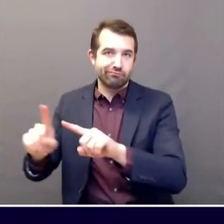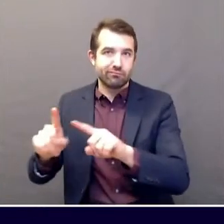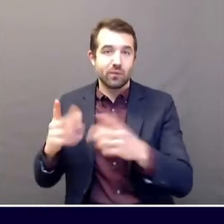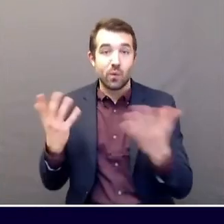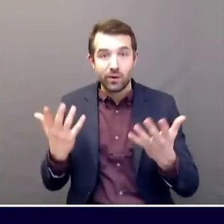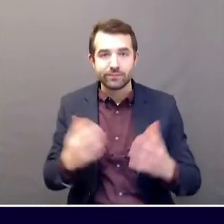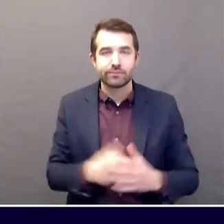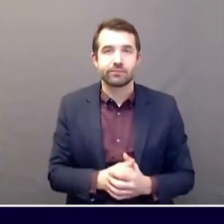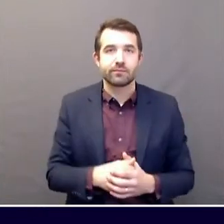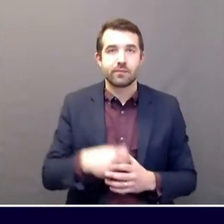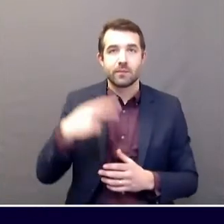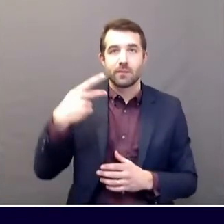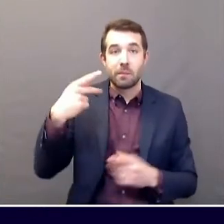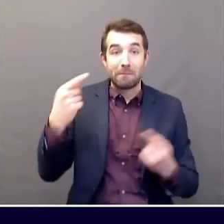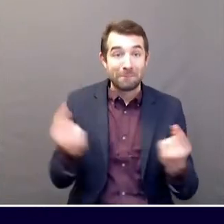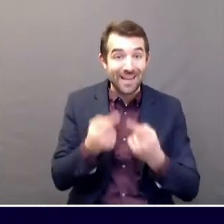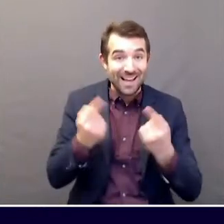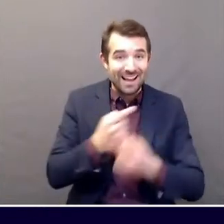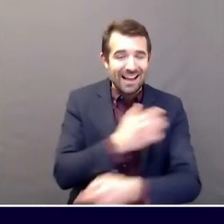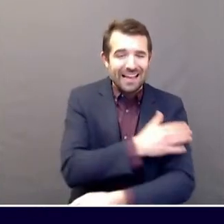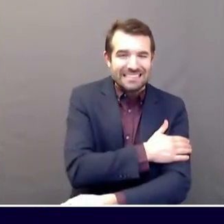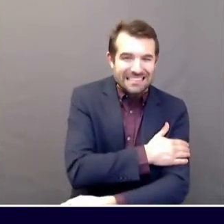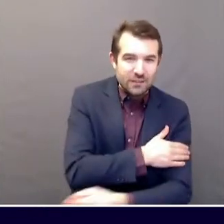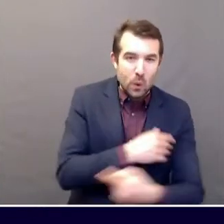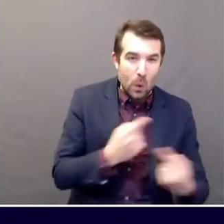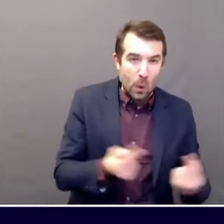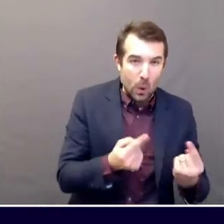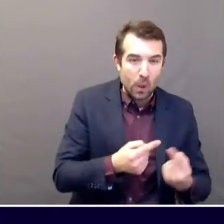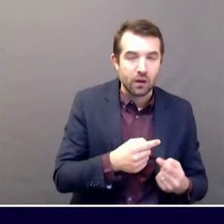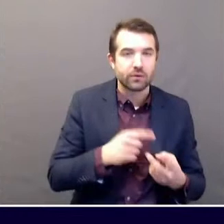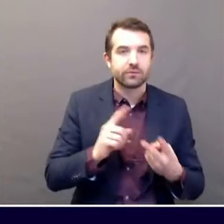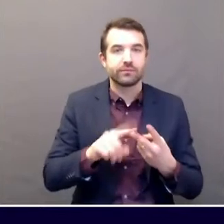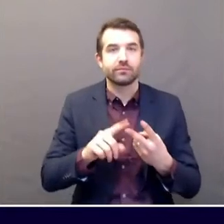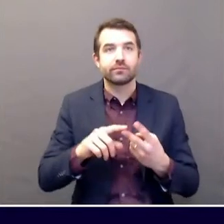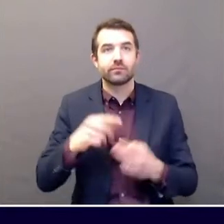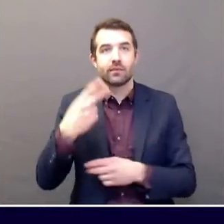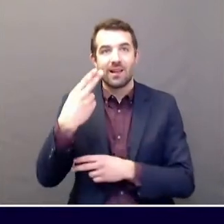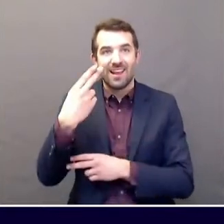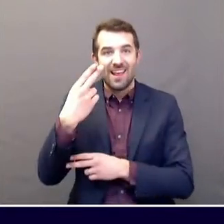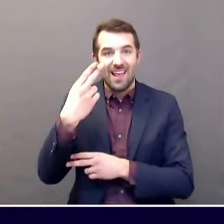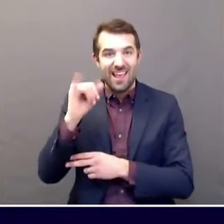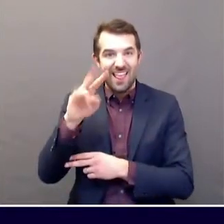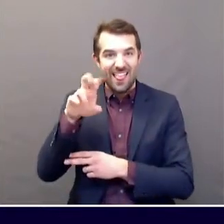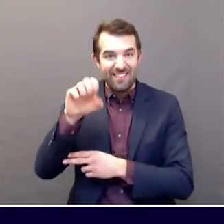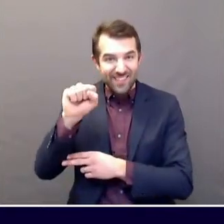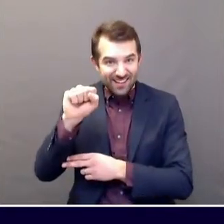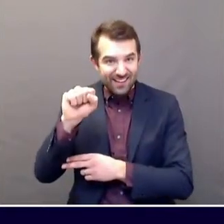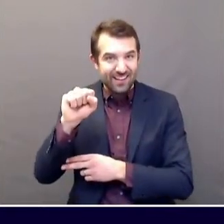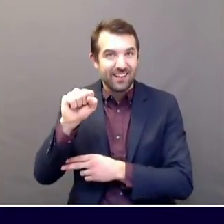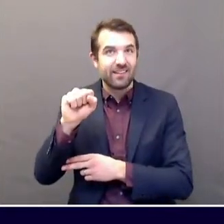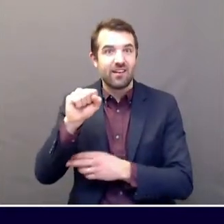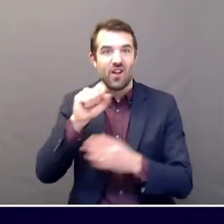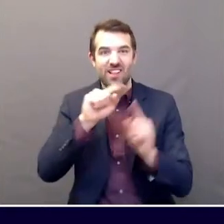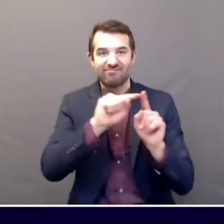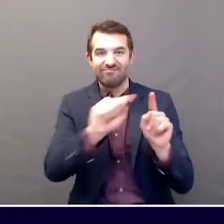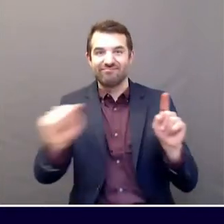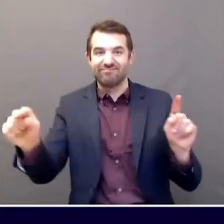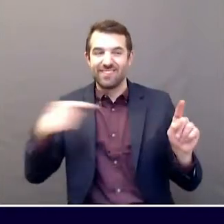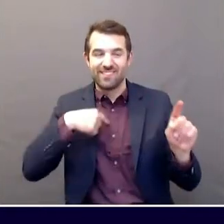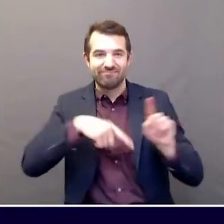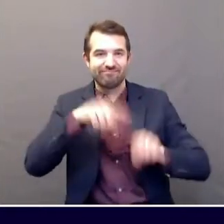injection or an individual who got some hives. It's been of all types. Great. And that is now